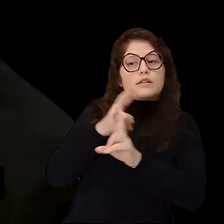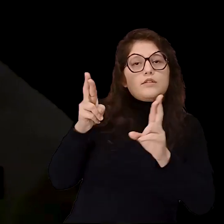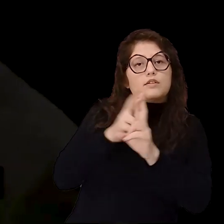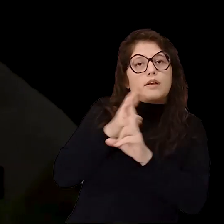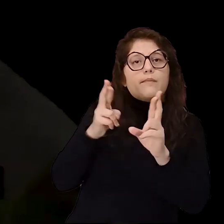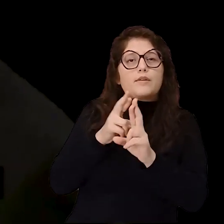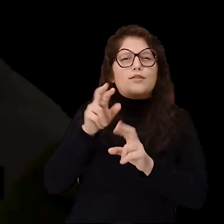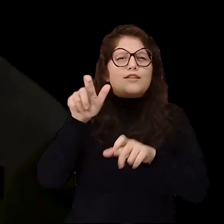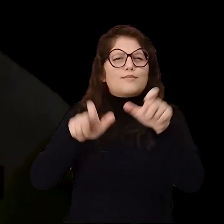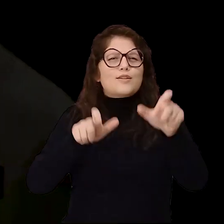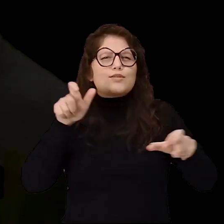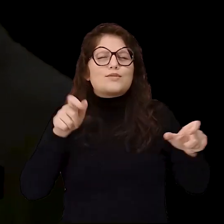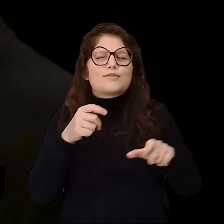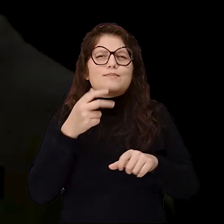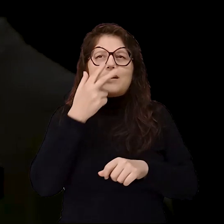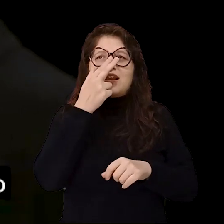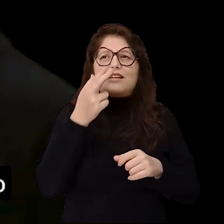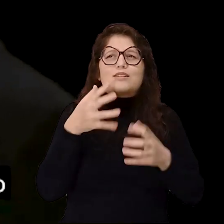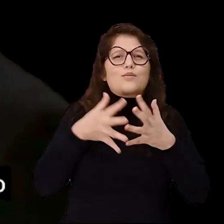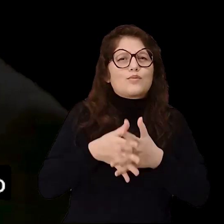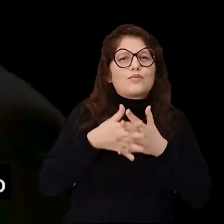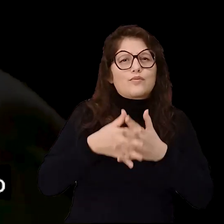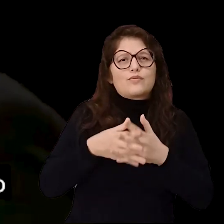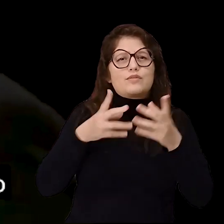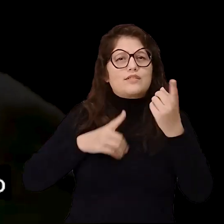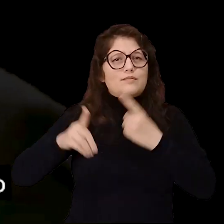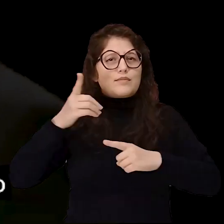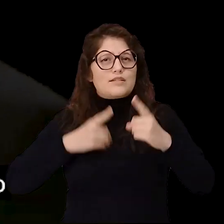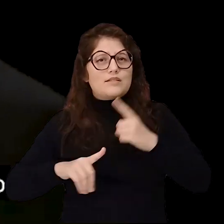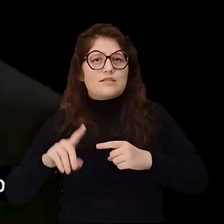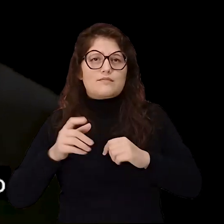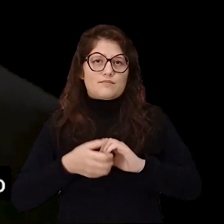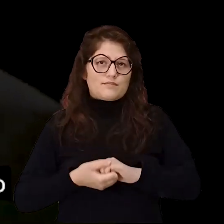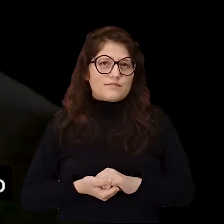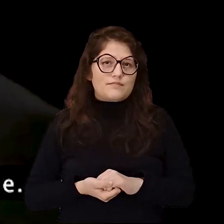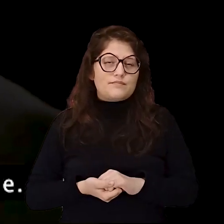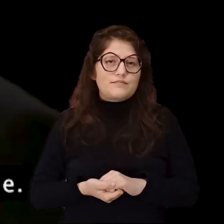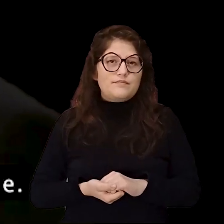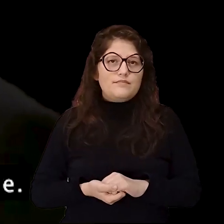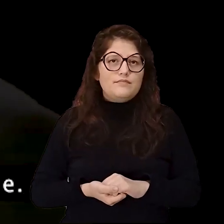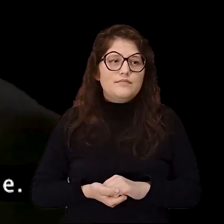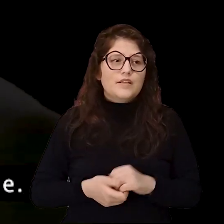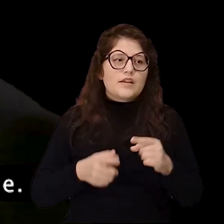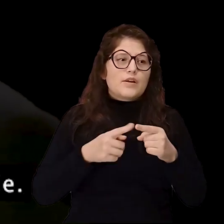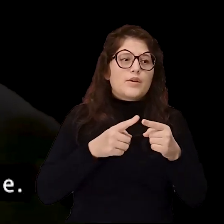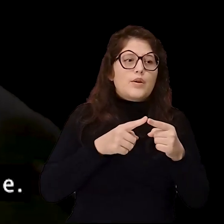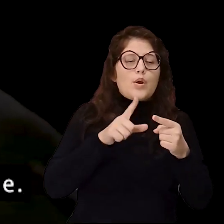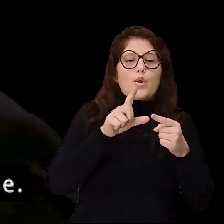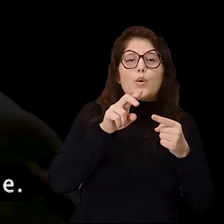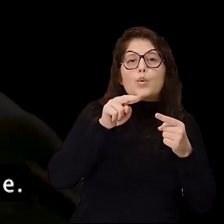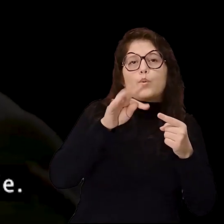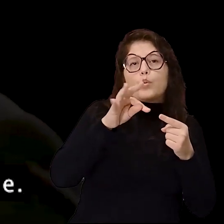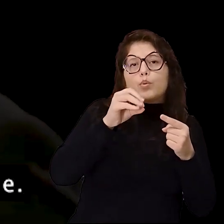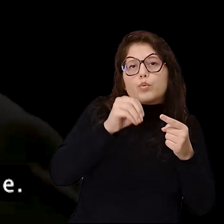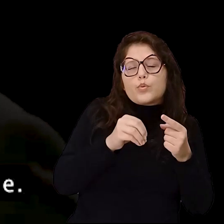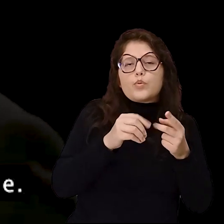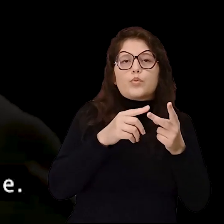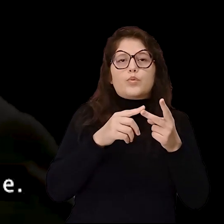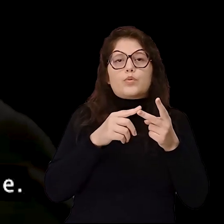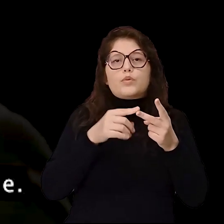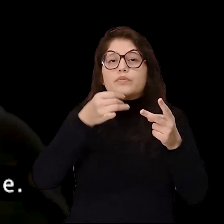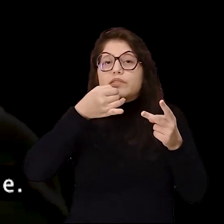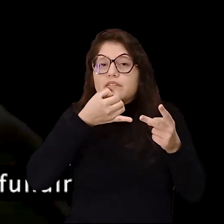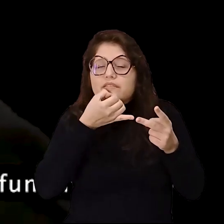without the anticipation of loss, and that specter of despair can be the engine of